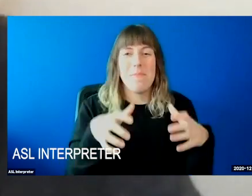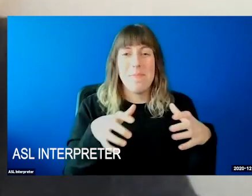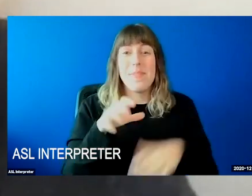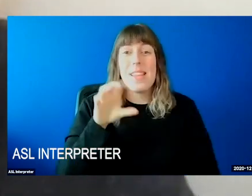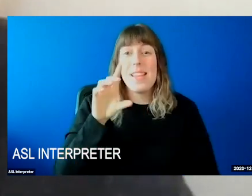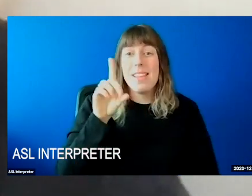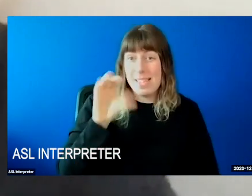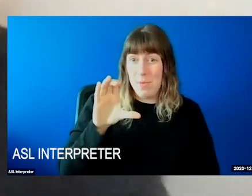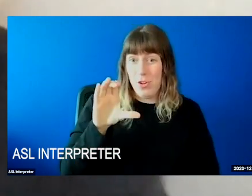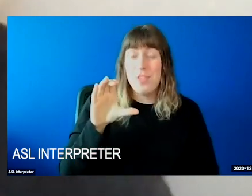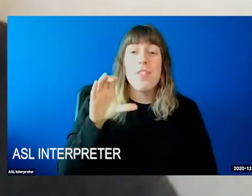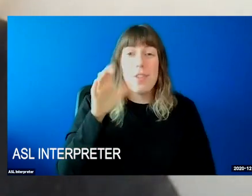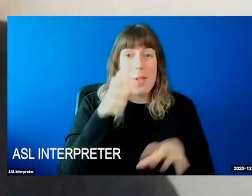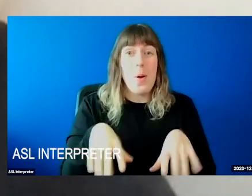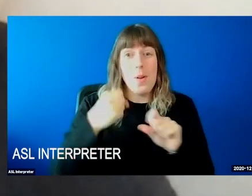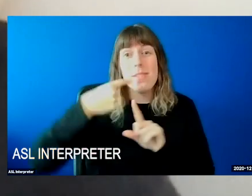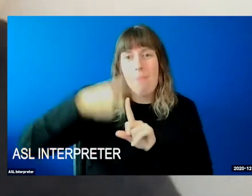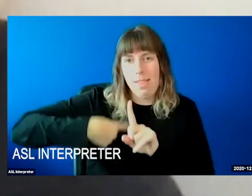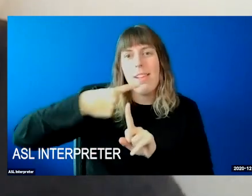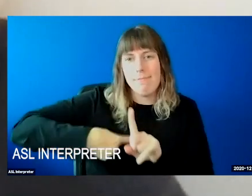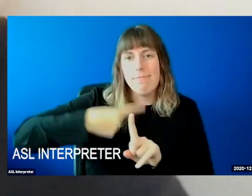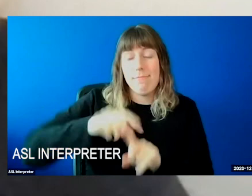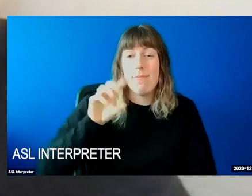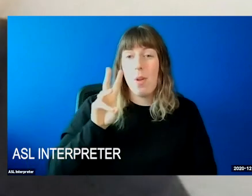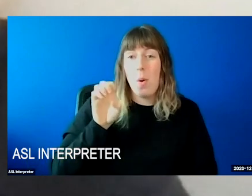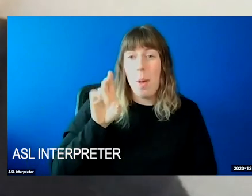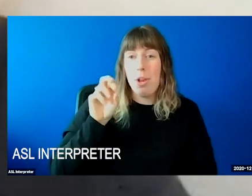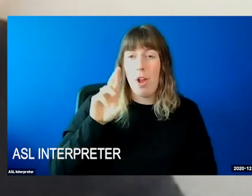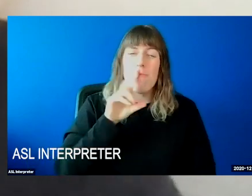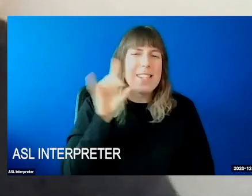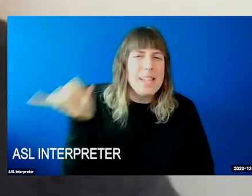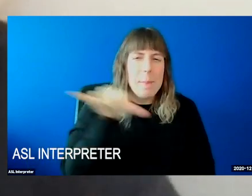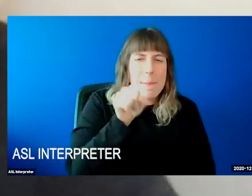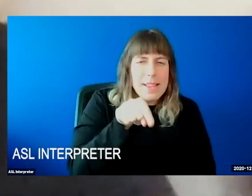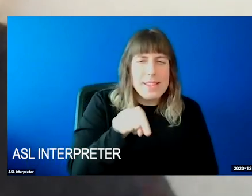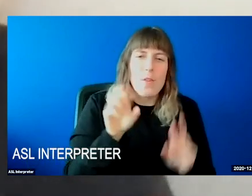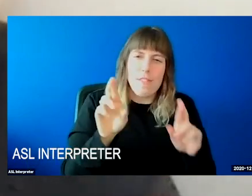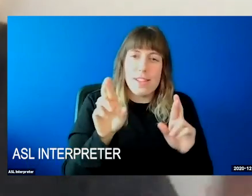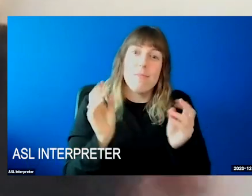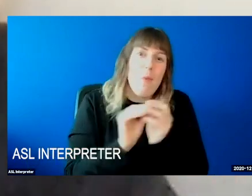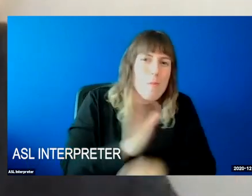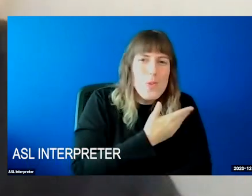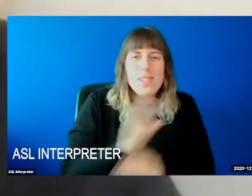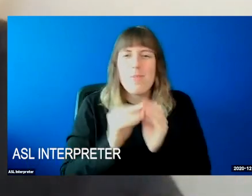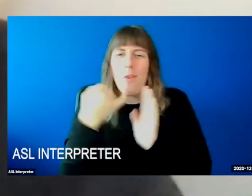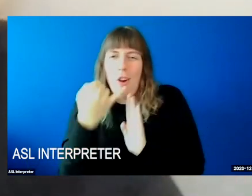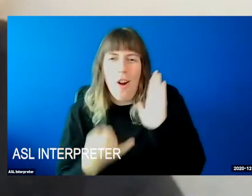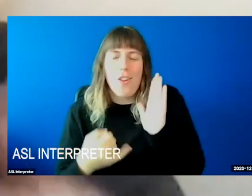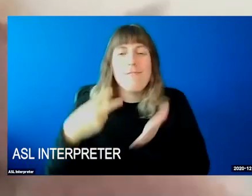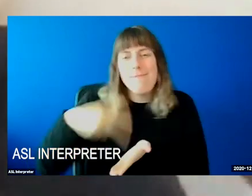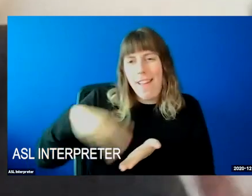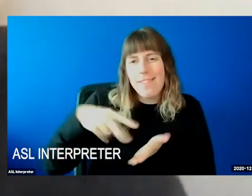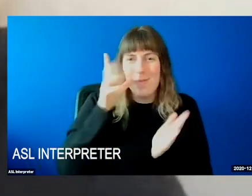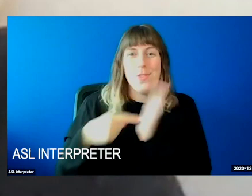to say that the answer for that is yes. Starting in December, we'll be having monthly webinars similar to this,